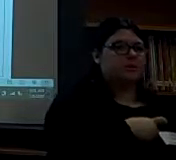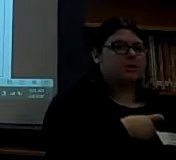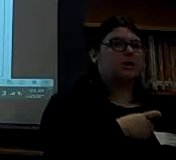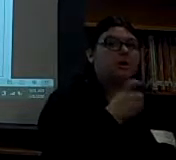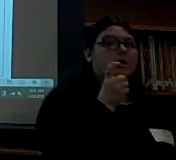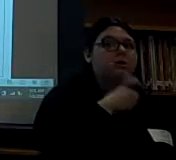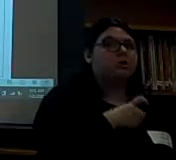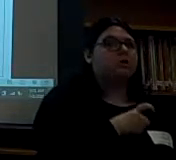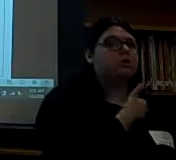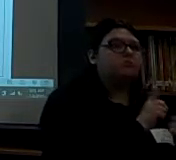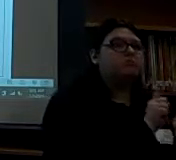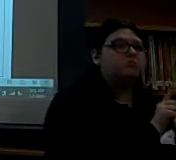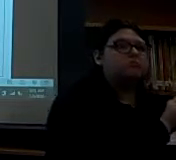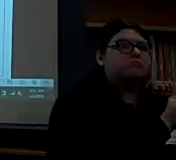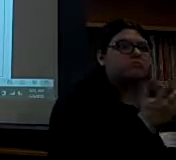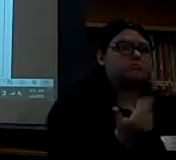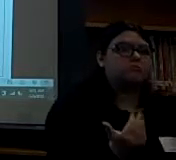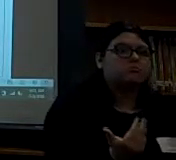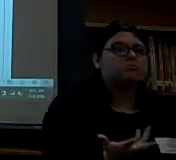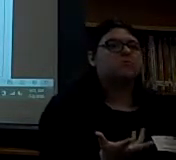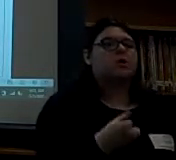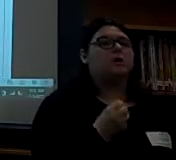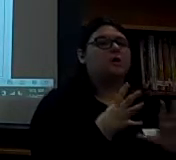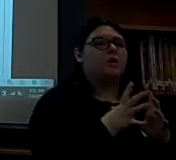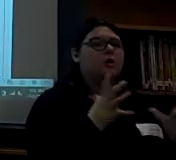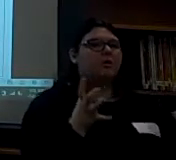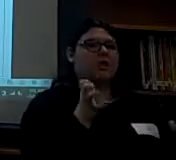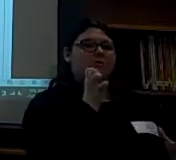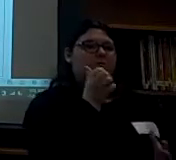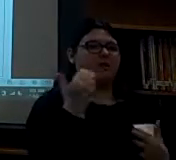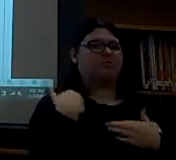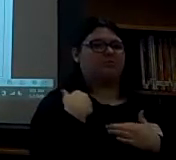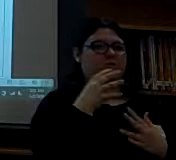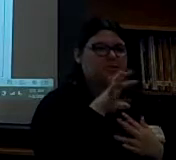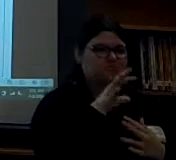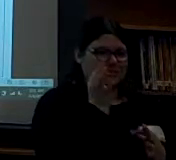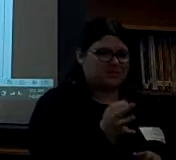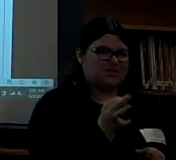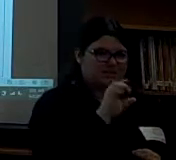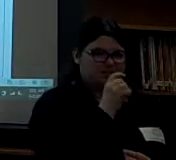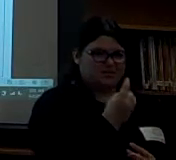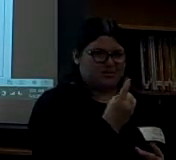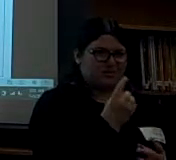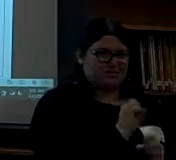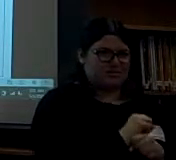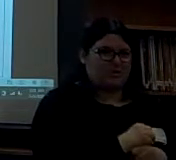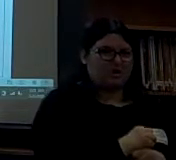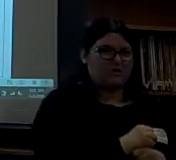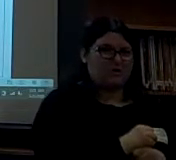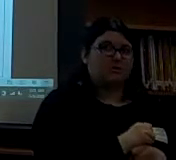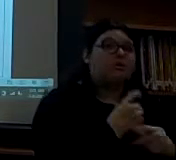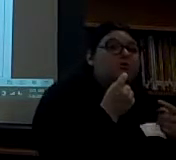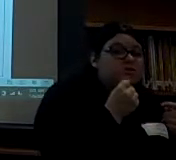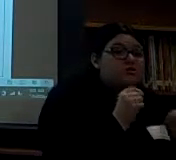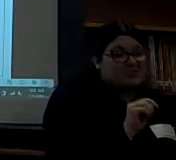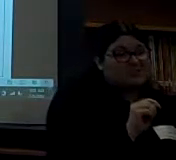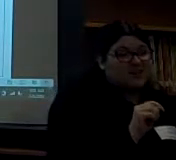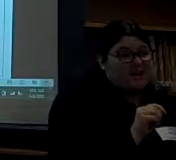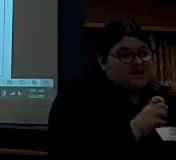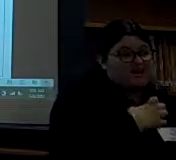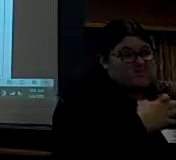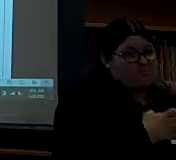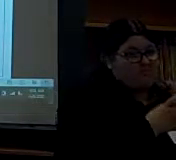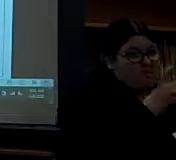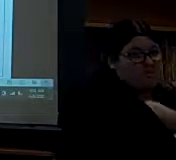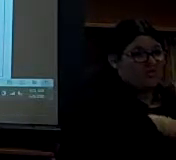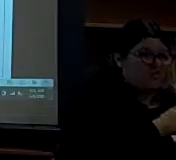get these needs met, get these needs met. So a lot of the irresponsible decisions that kids make are an attempt to get these needs met